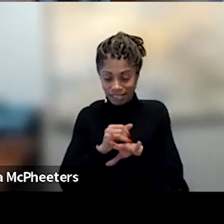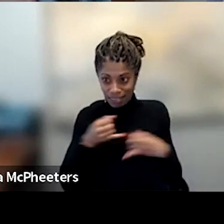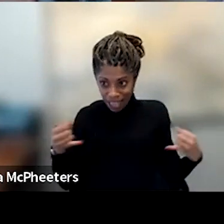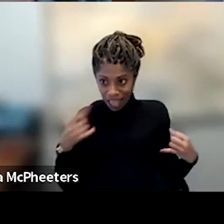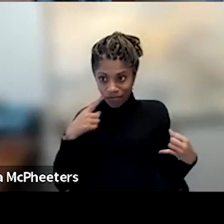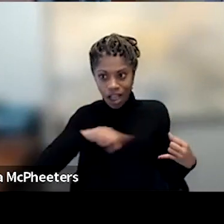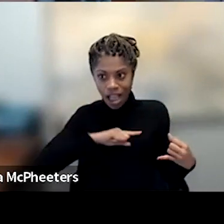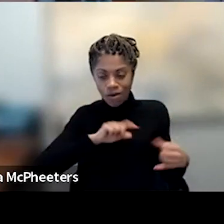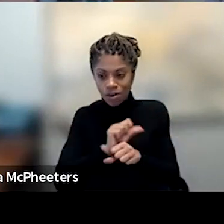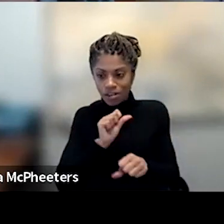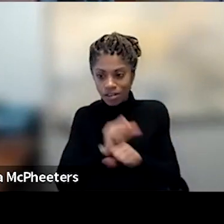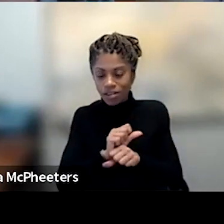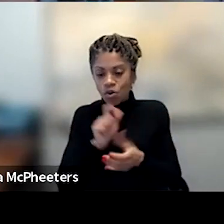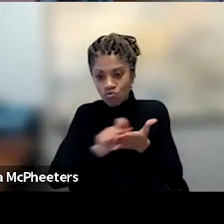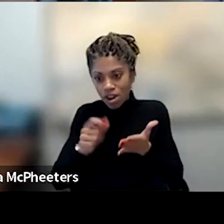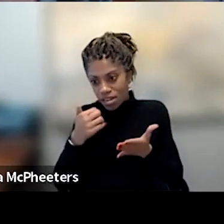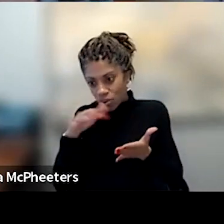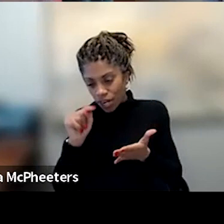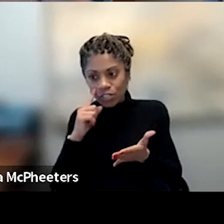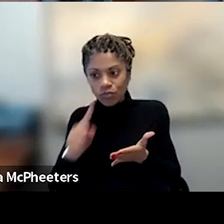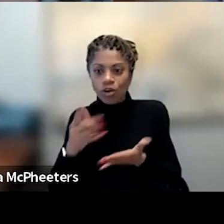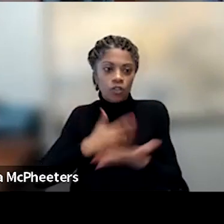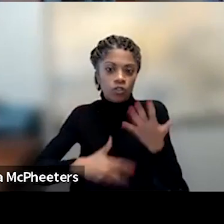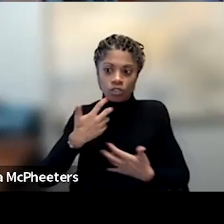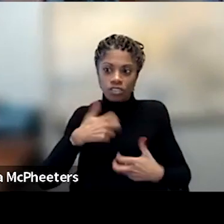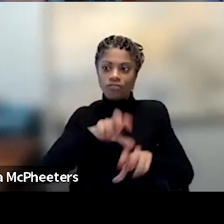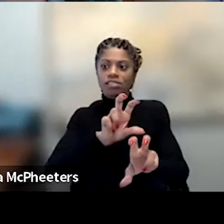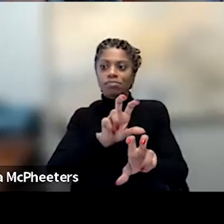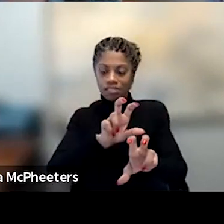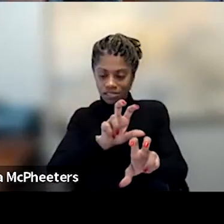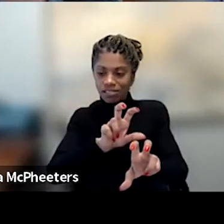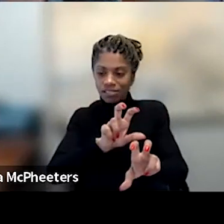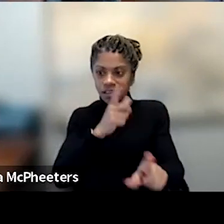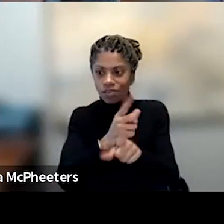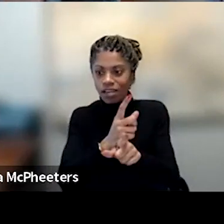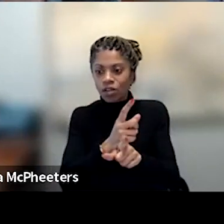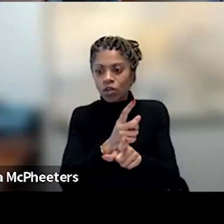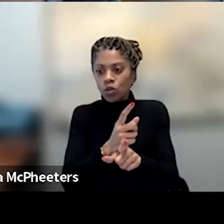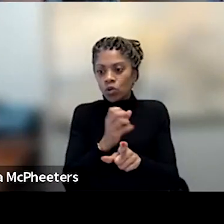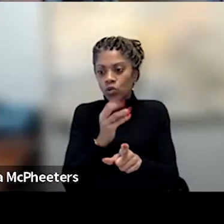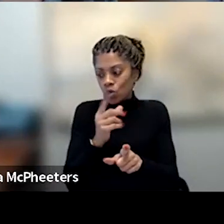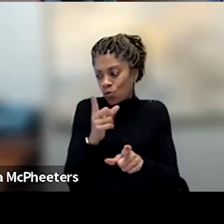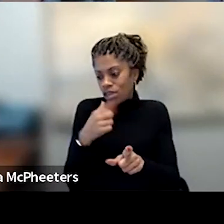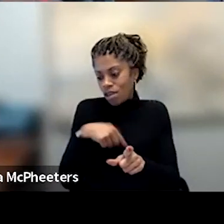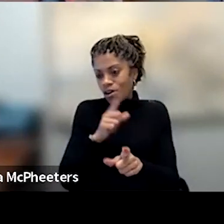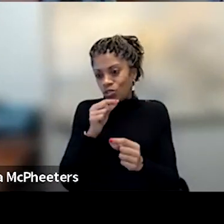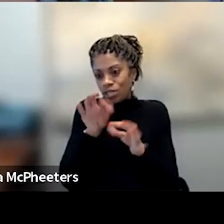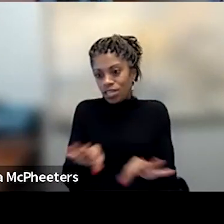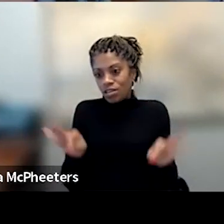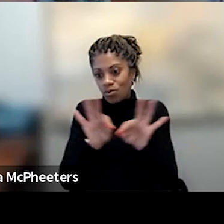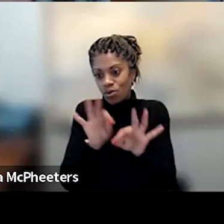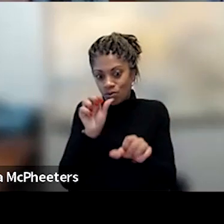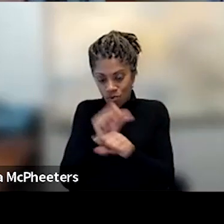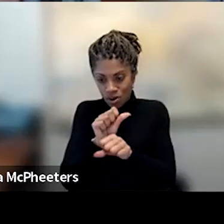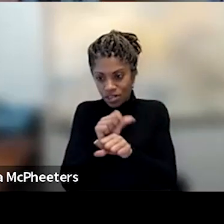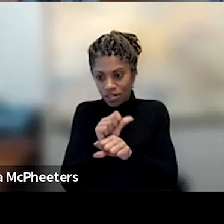on the grant-making side and in social investments, like they're funding the organizations that's doing this very important work. And we at Kresge